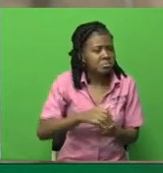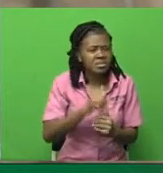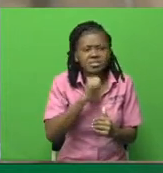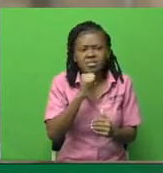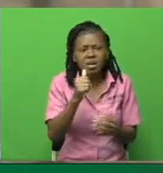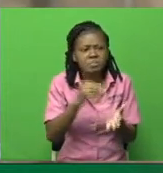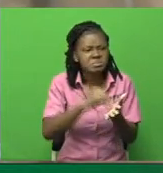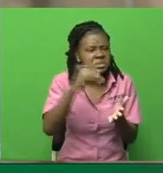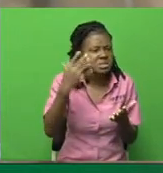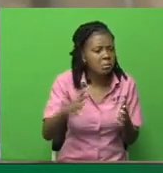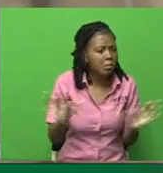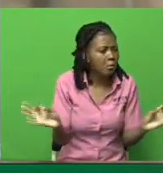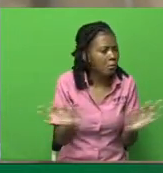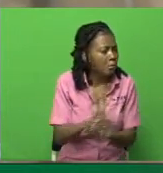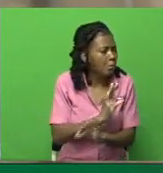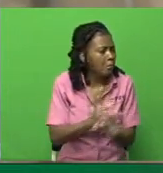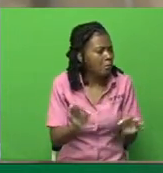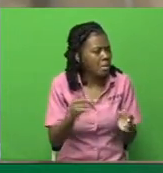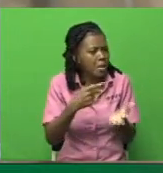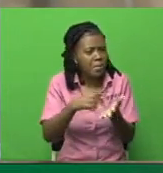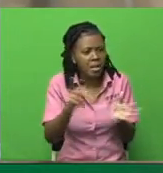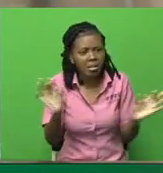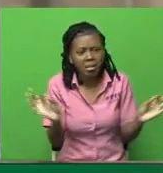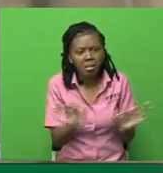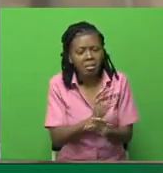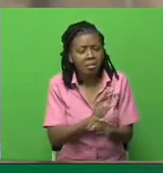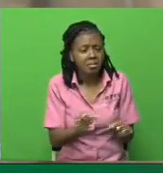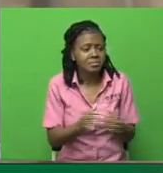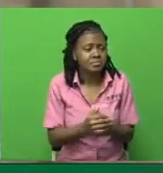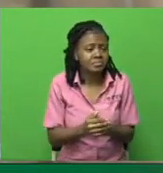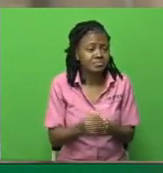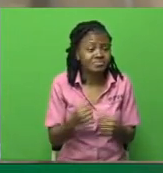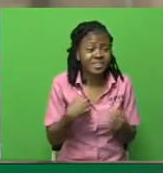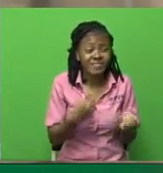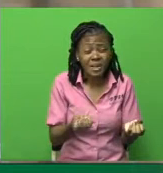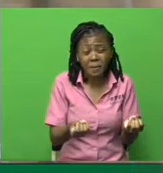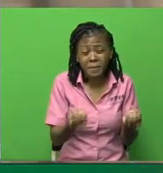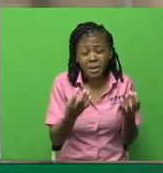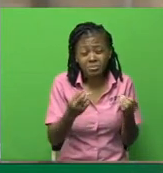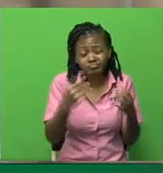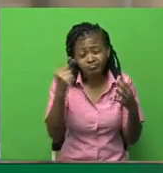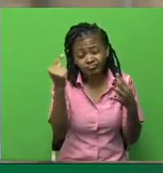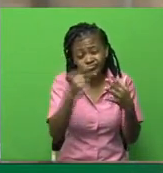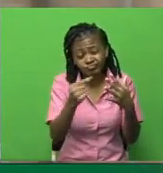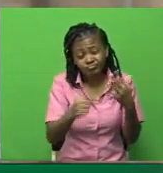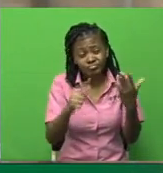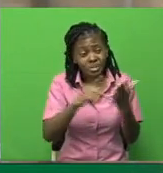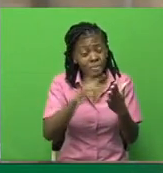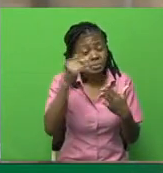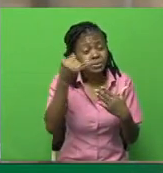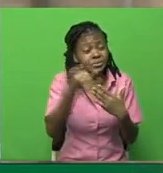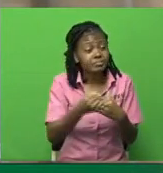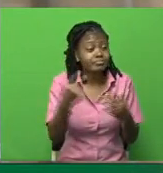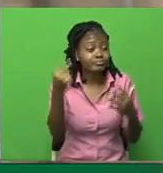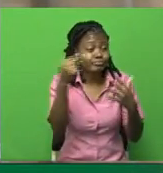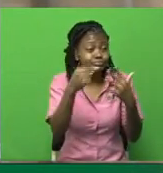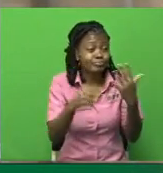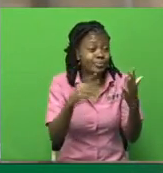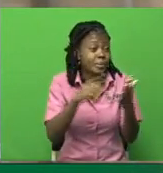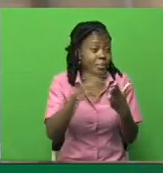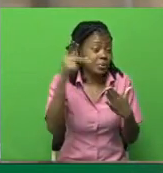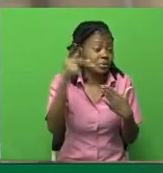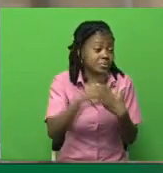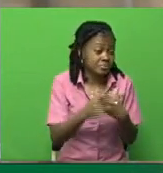low capital expenditure and I can list a number of these projects a number of these programs were executed in the UNC